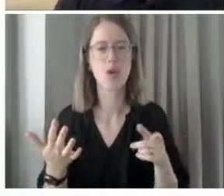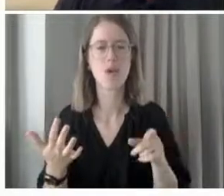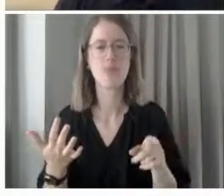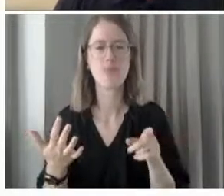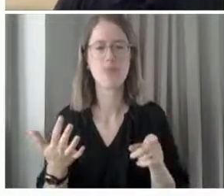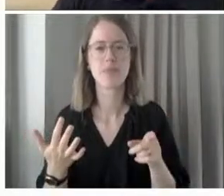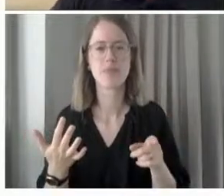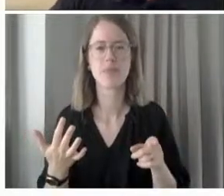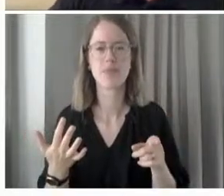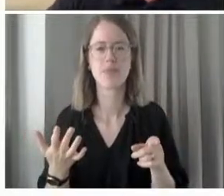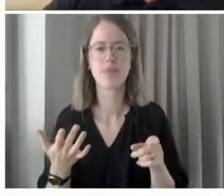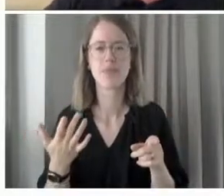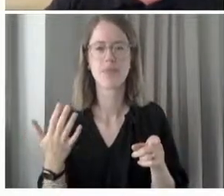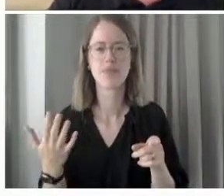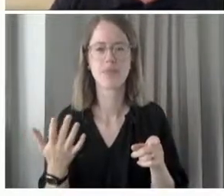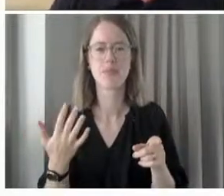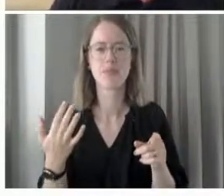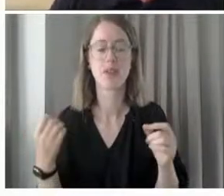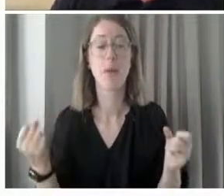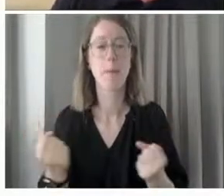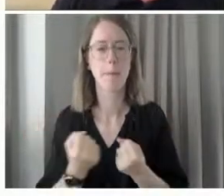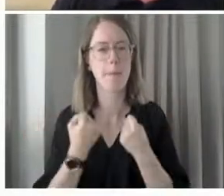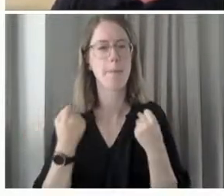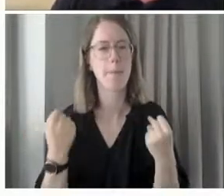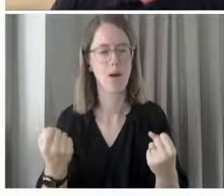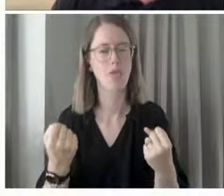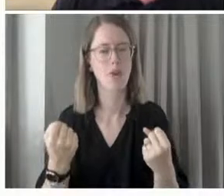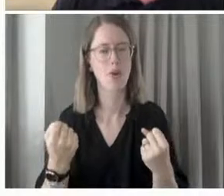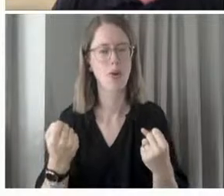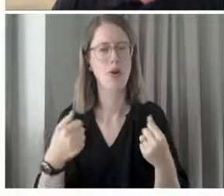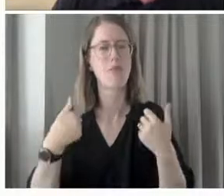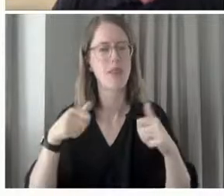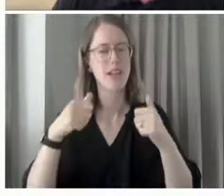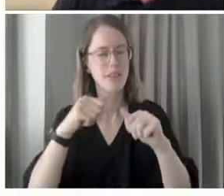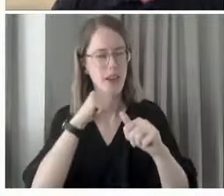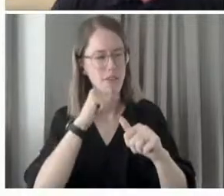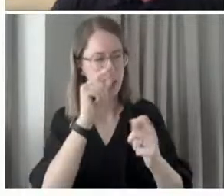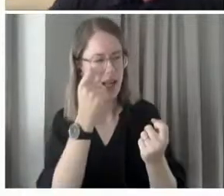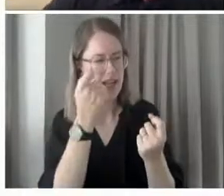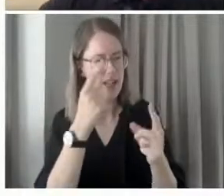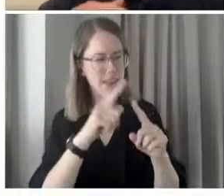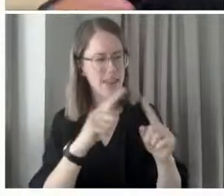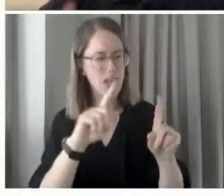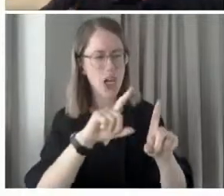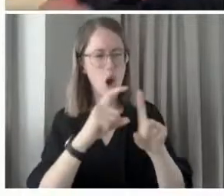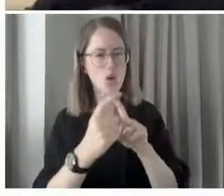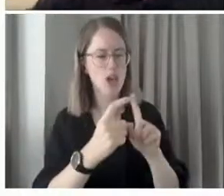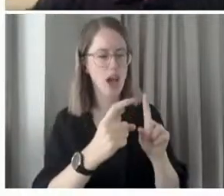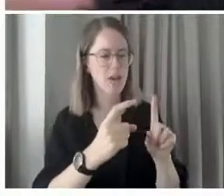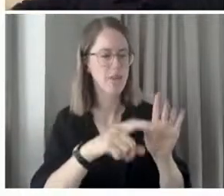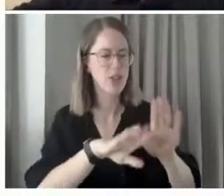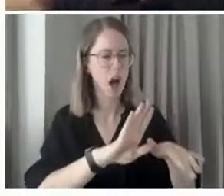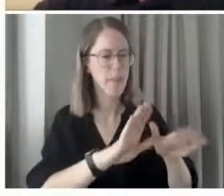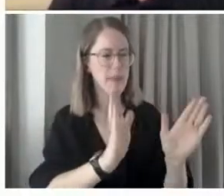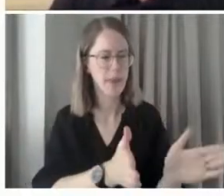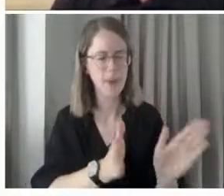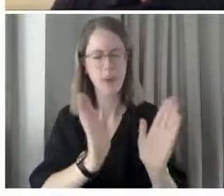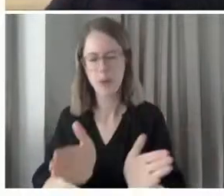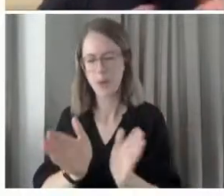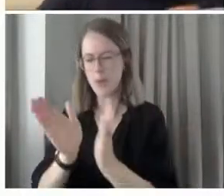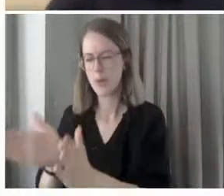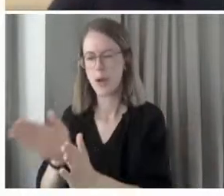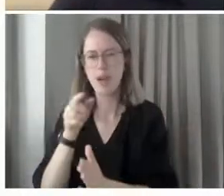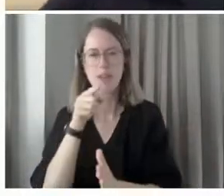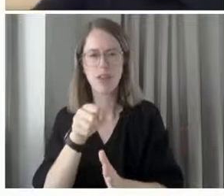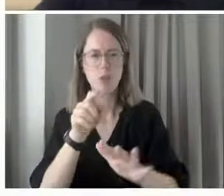it has a very powerful effect if we can understand the culture segments of the audience you've got, or the audience you're targeting,